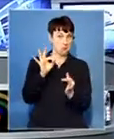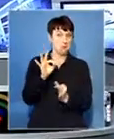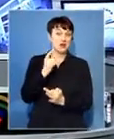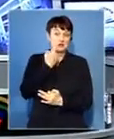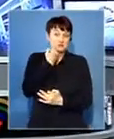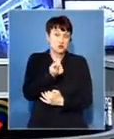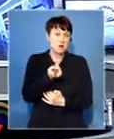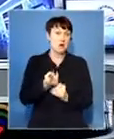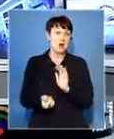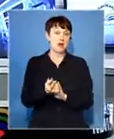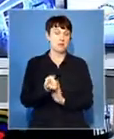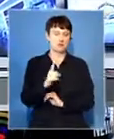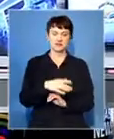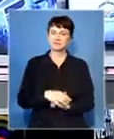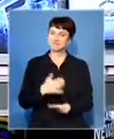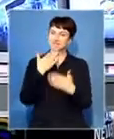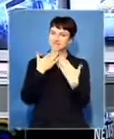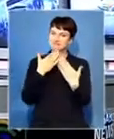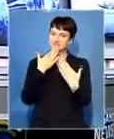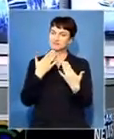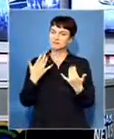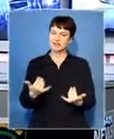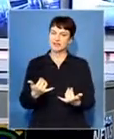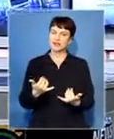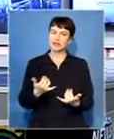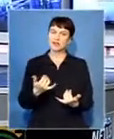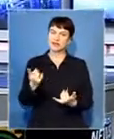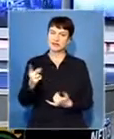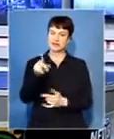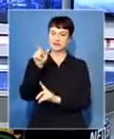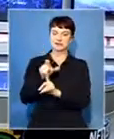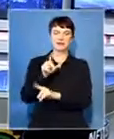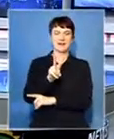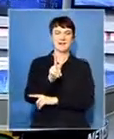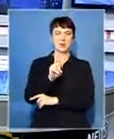again tomorrow. We're going to have to leave it there. Thank you very much indeed, Vuyam Voko, our contributing editor.